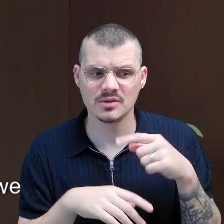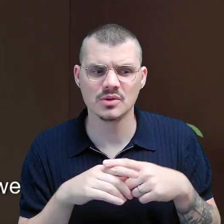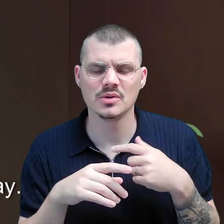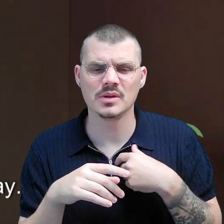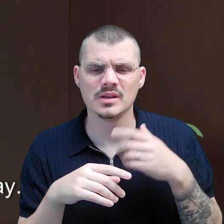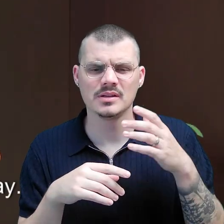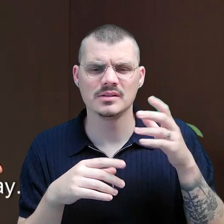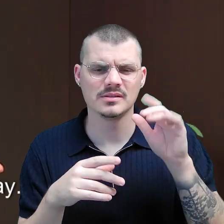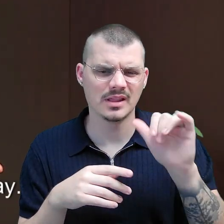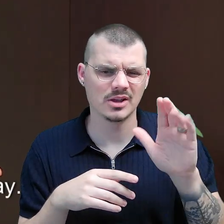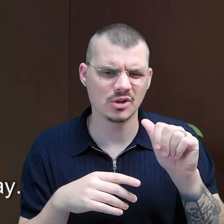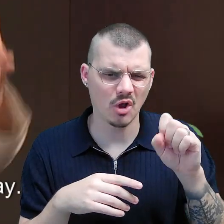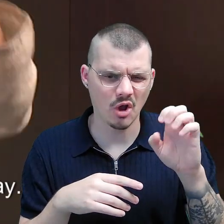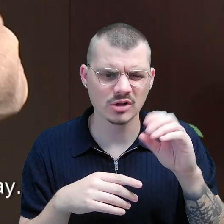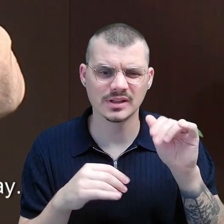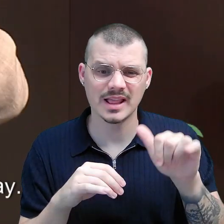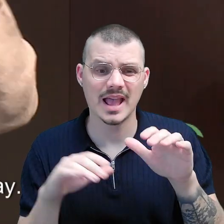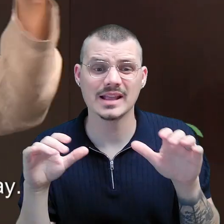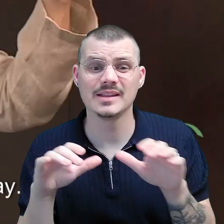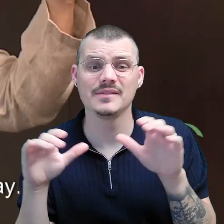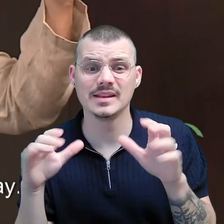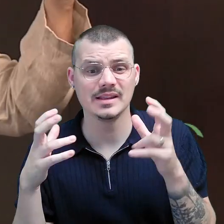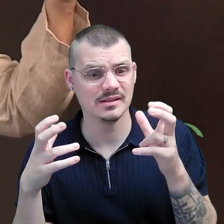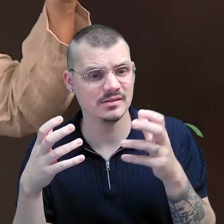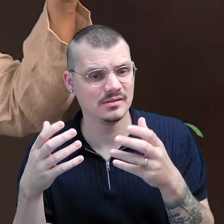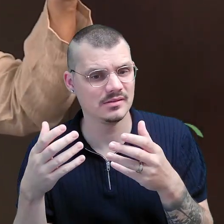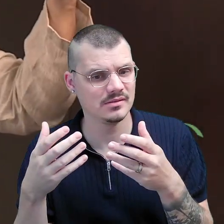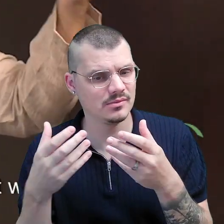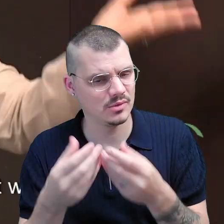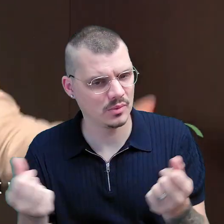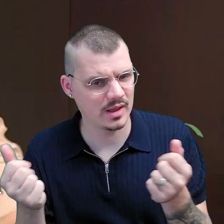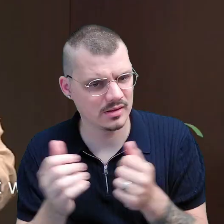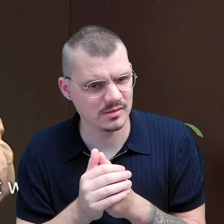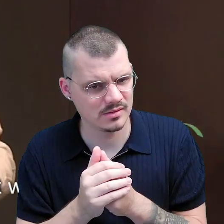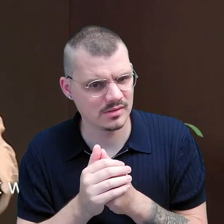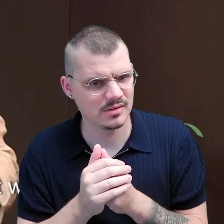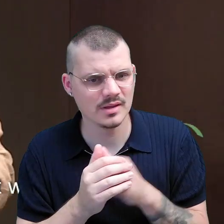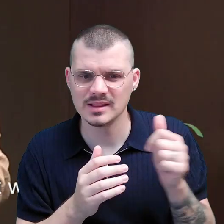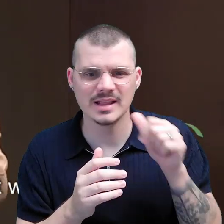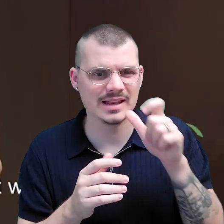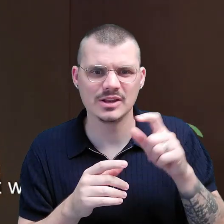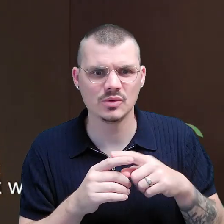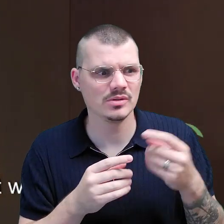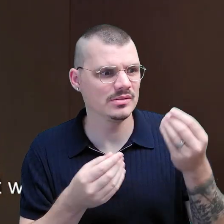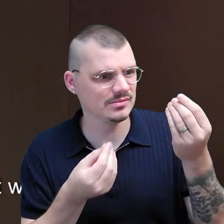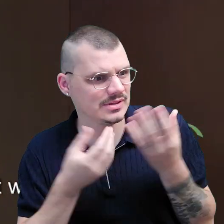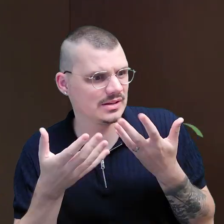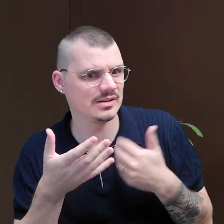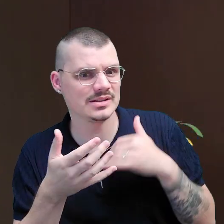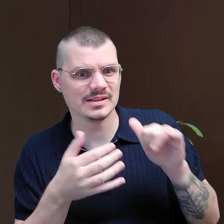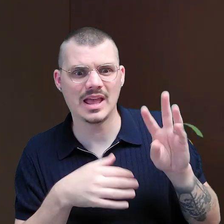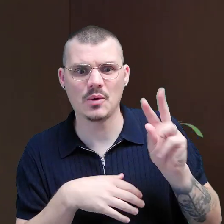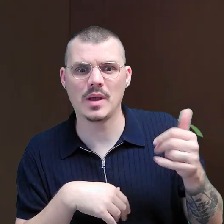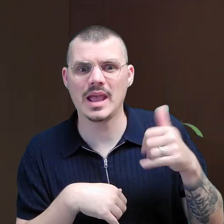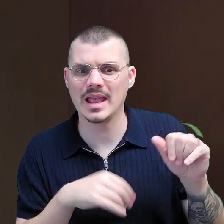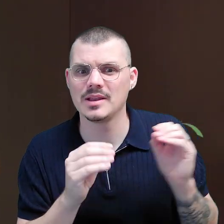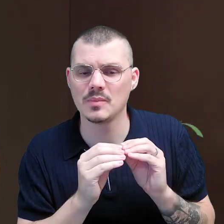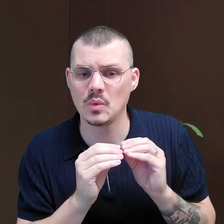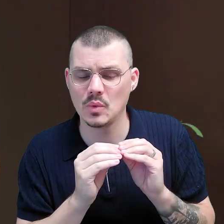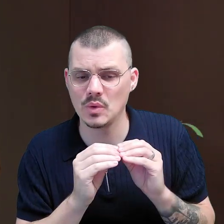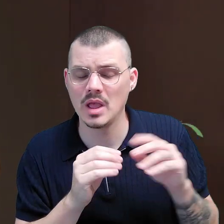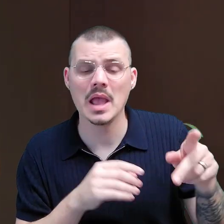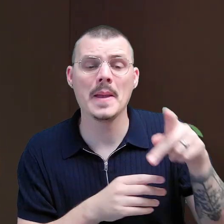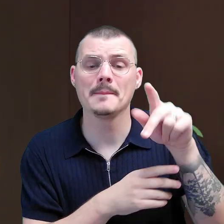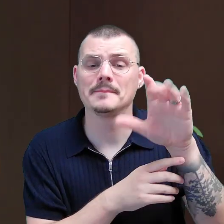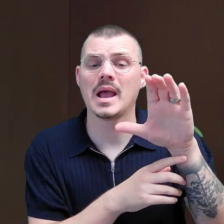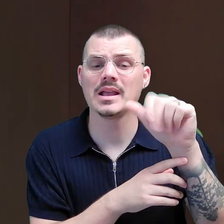out? When we treated the cause, the activity went away. They didn't need to signal us anymore that way.